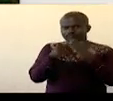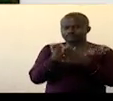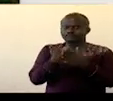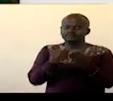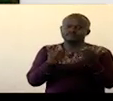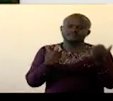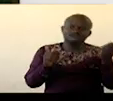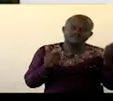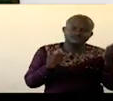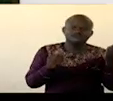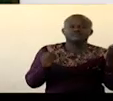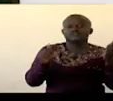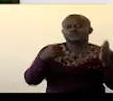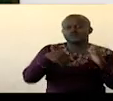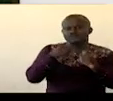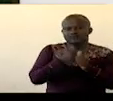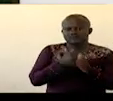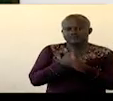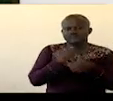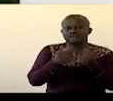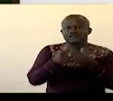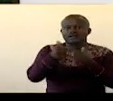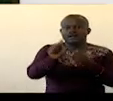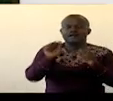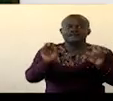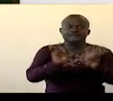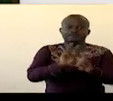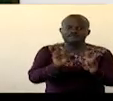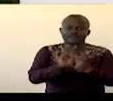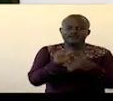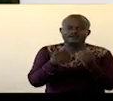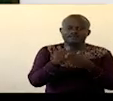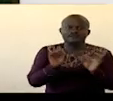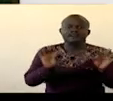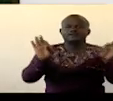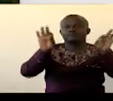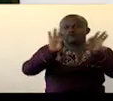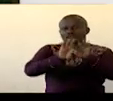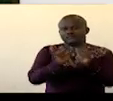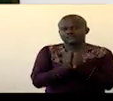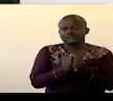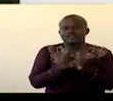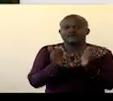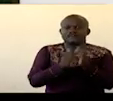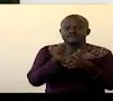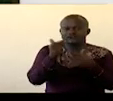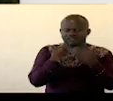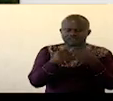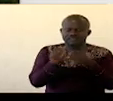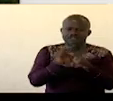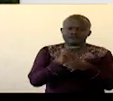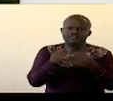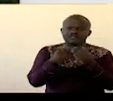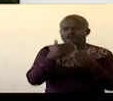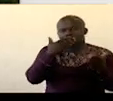birds, which are very important. And this is a very